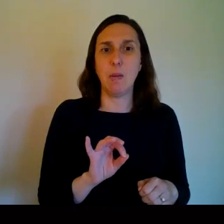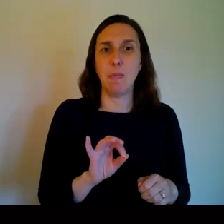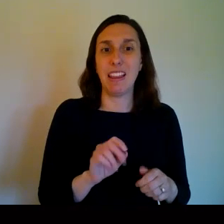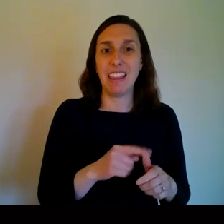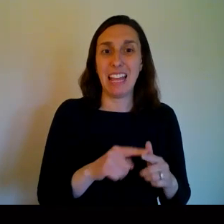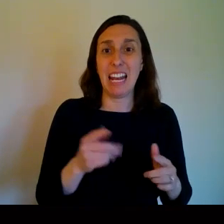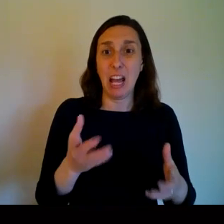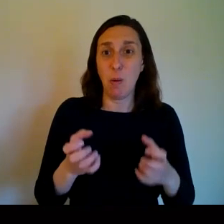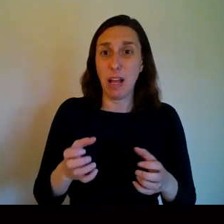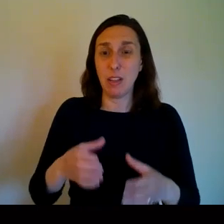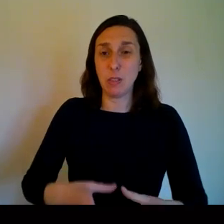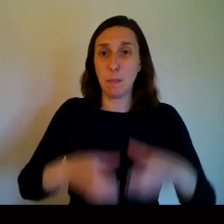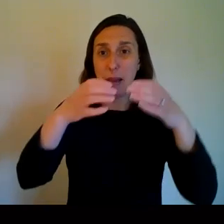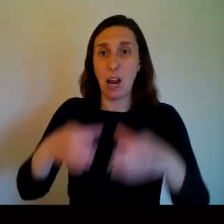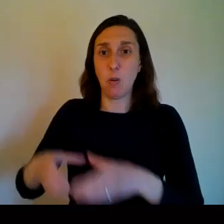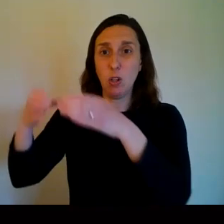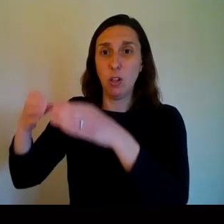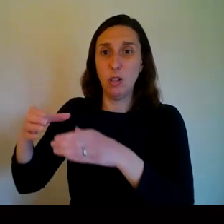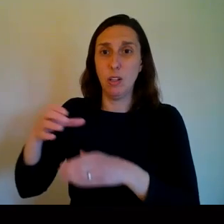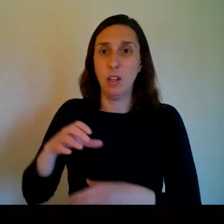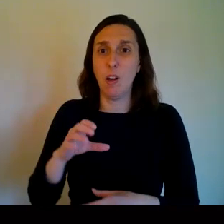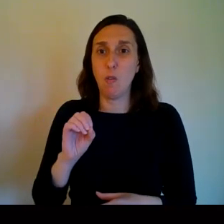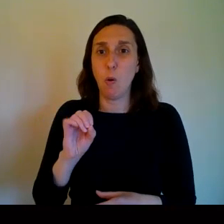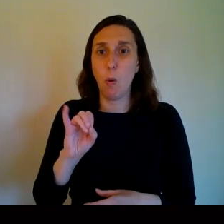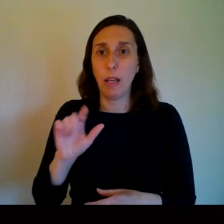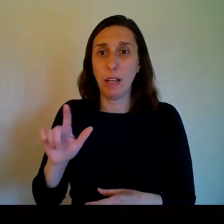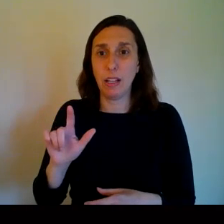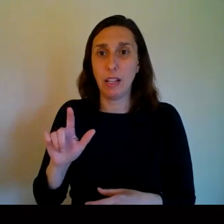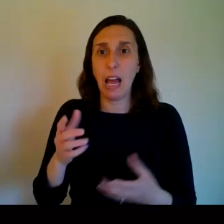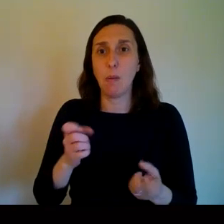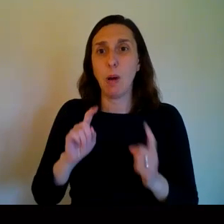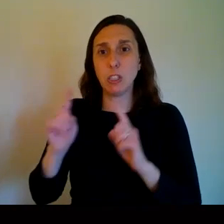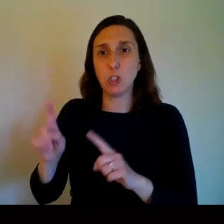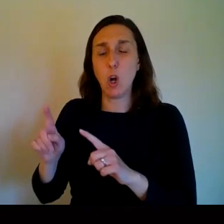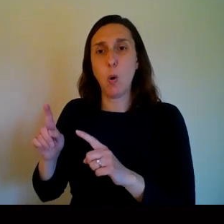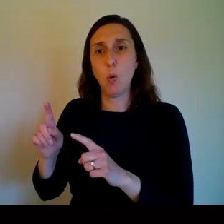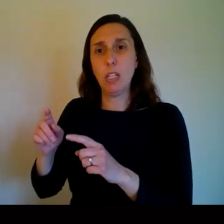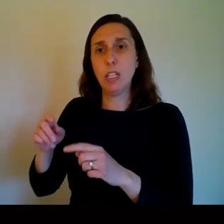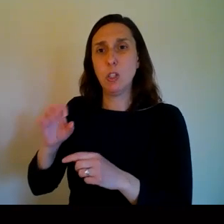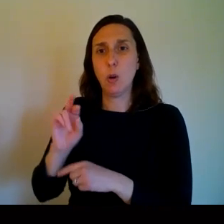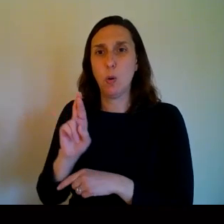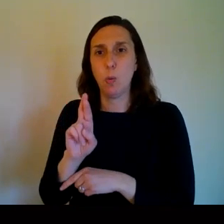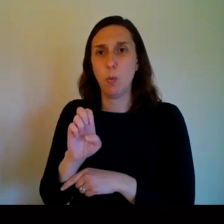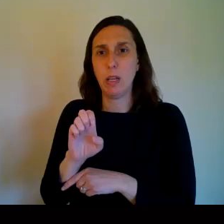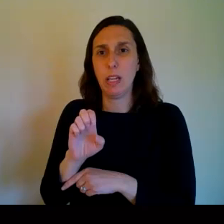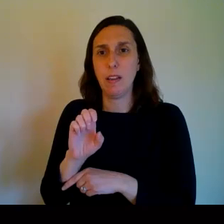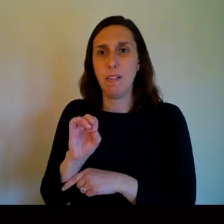those barrels of oil and I want to go to a refinery